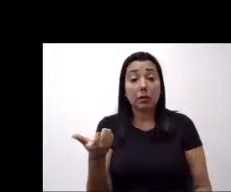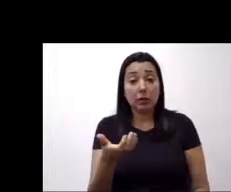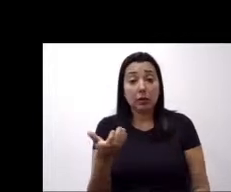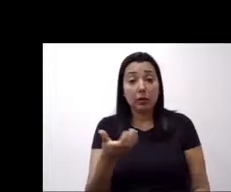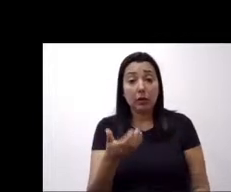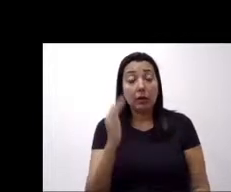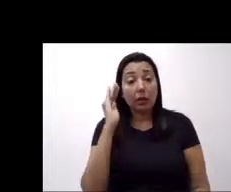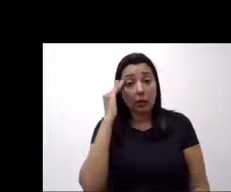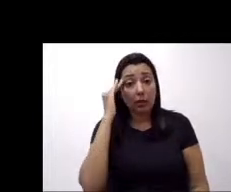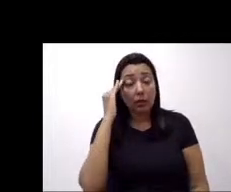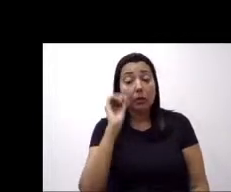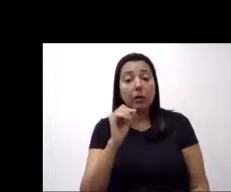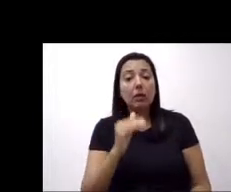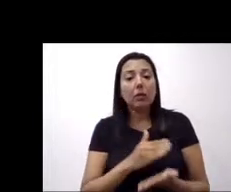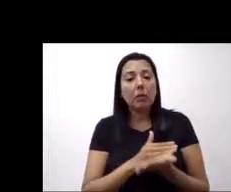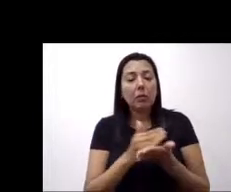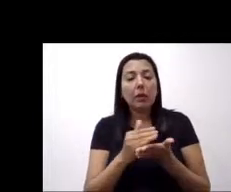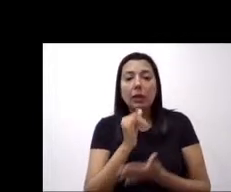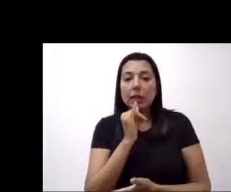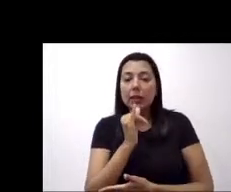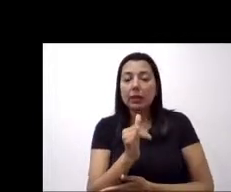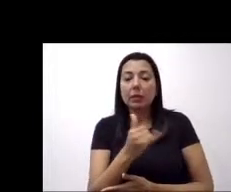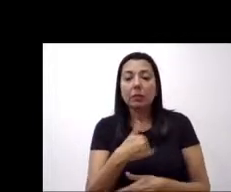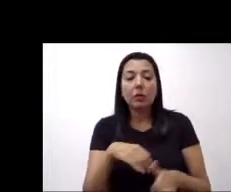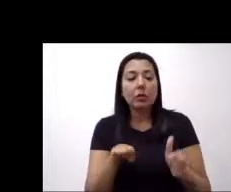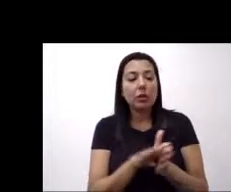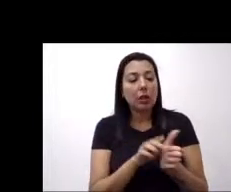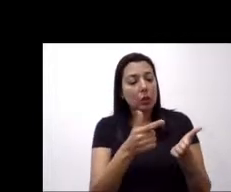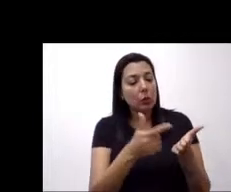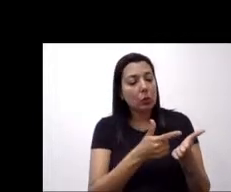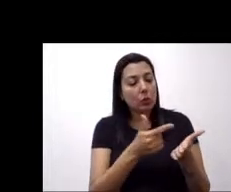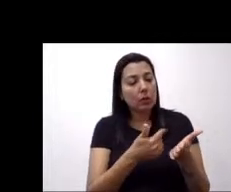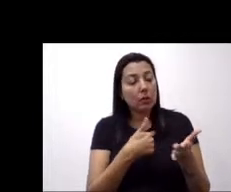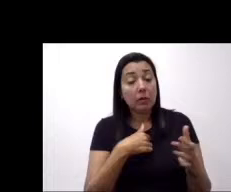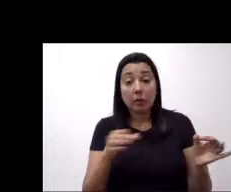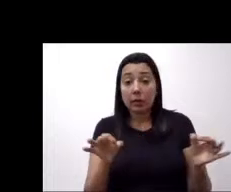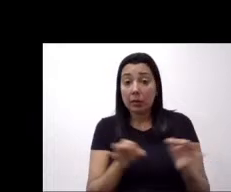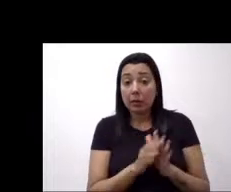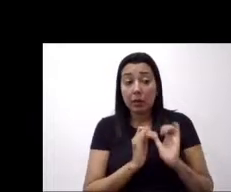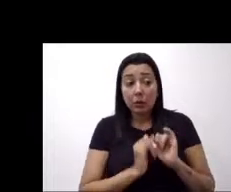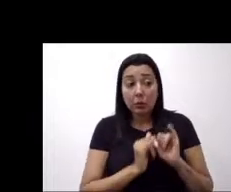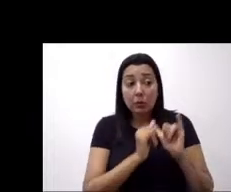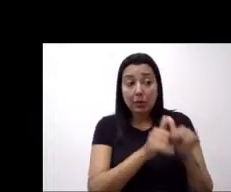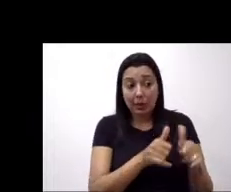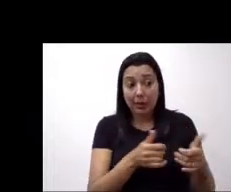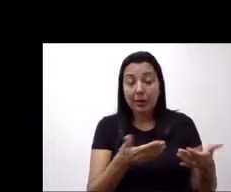coming from a book I just published about an empirical studies I have.